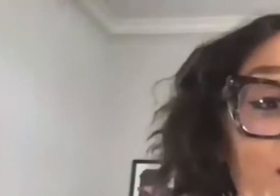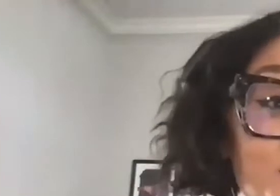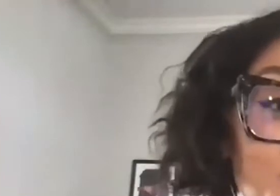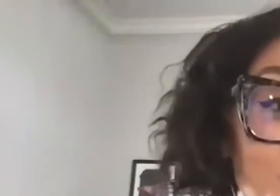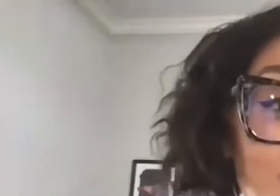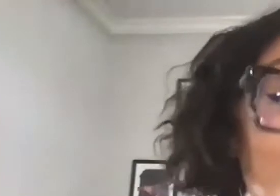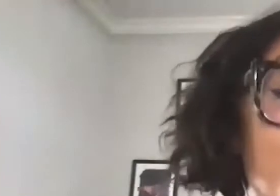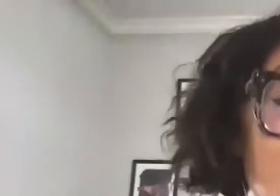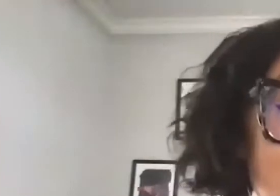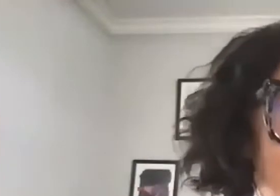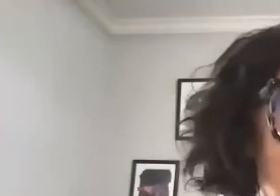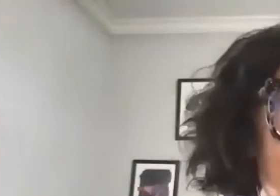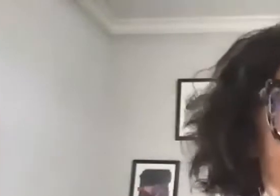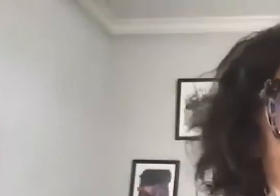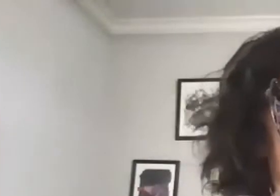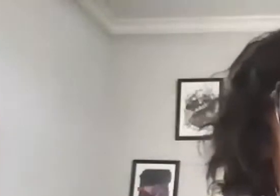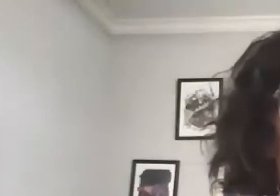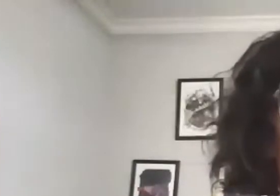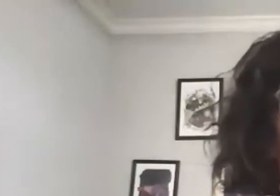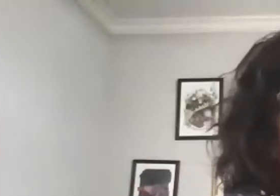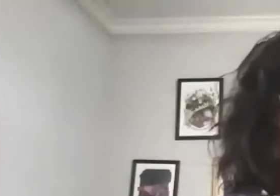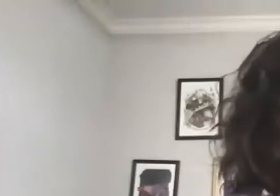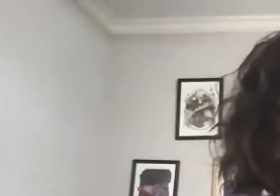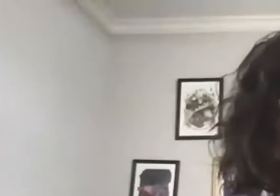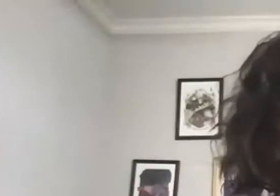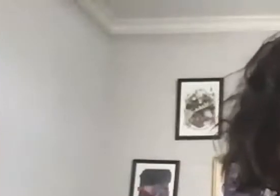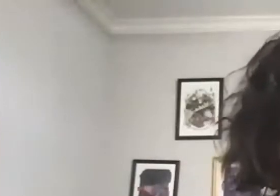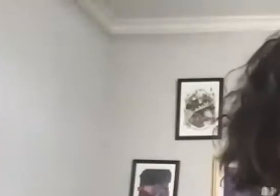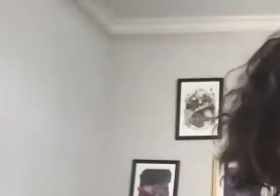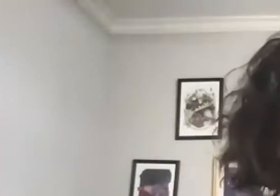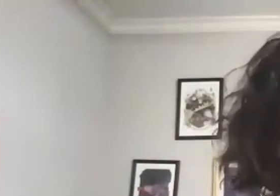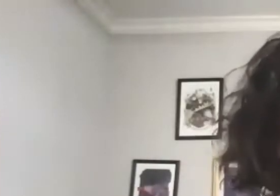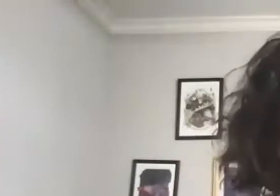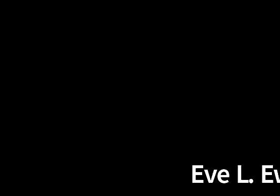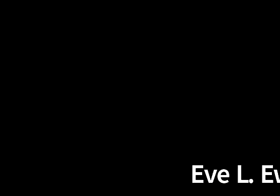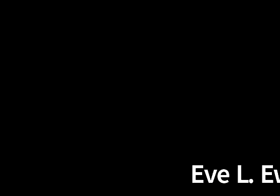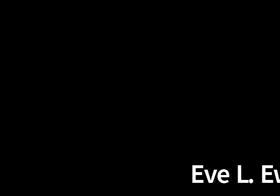looking forward to your conversation. I'm going to turn it over to you.